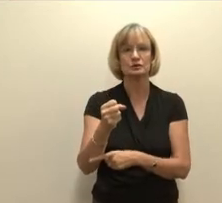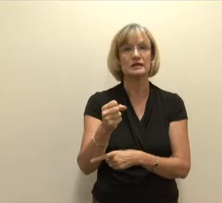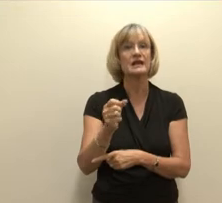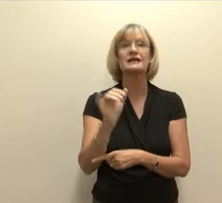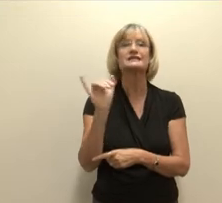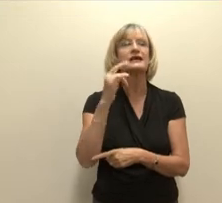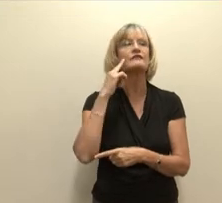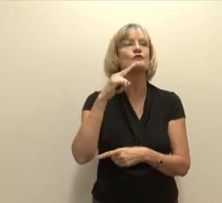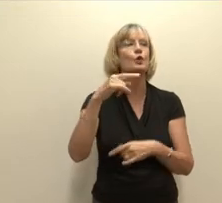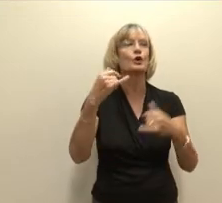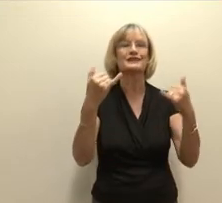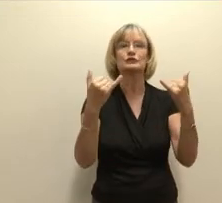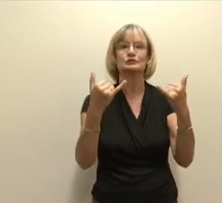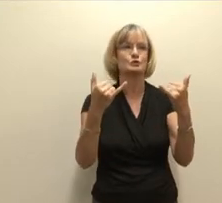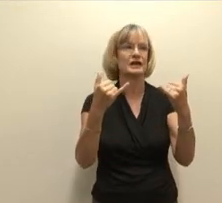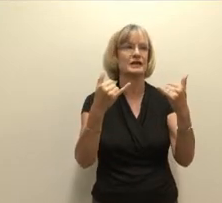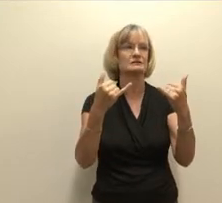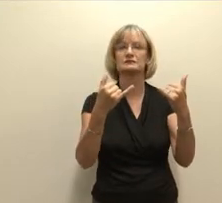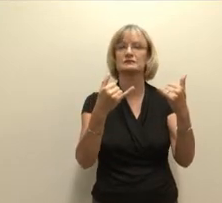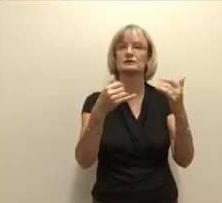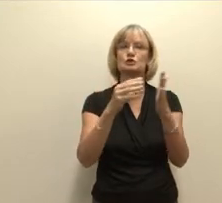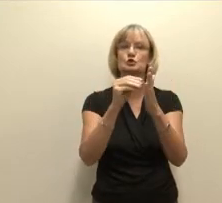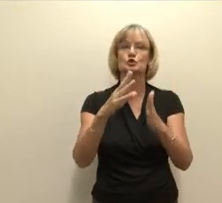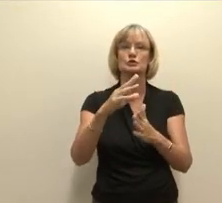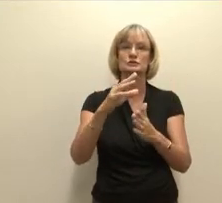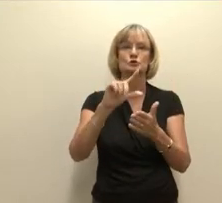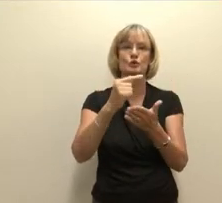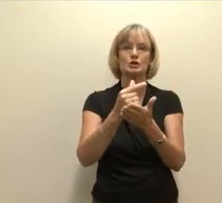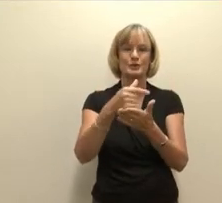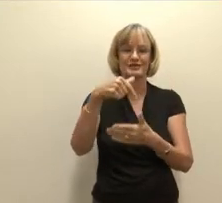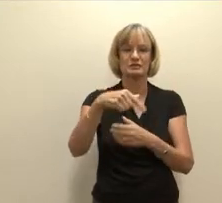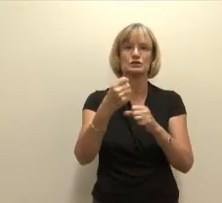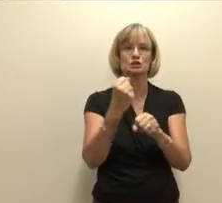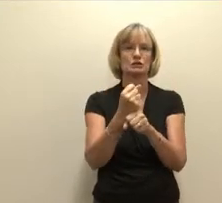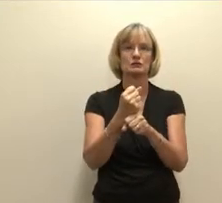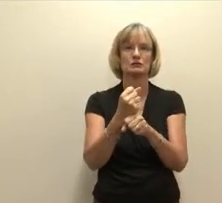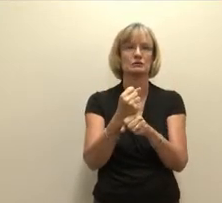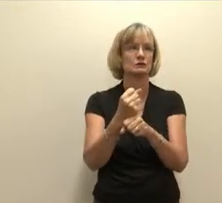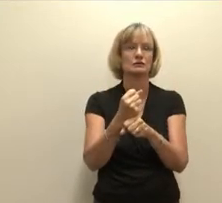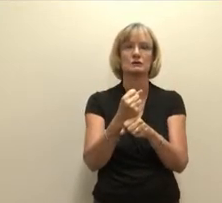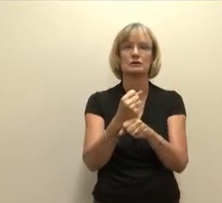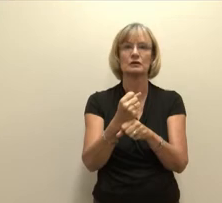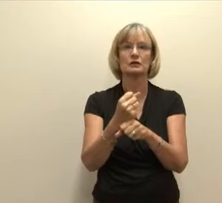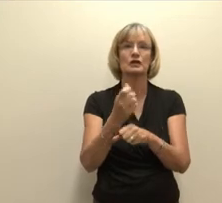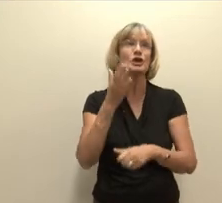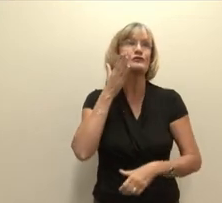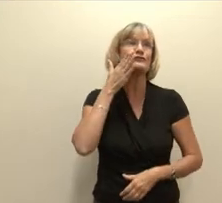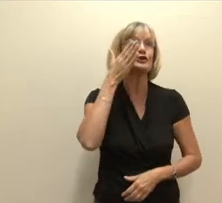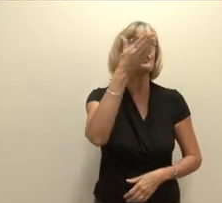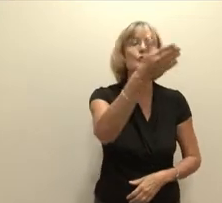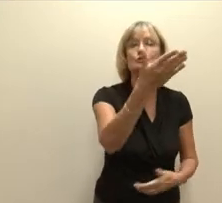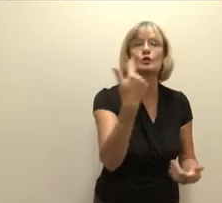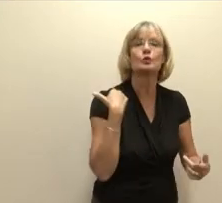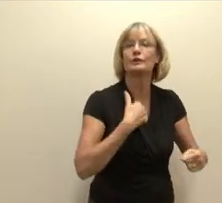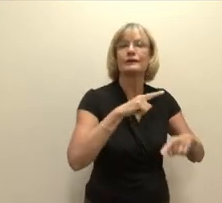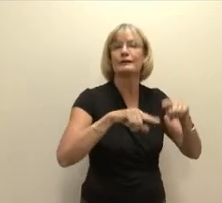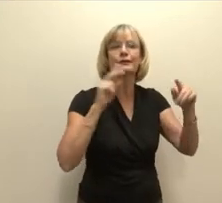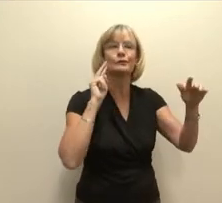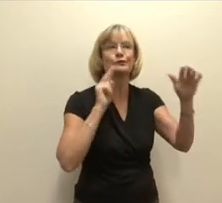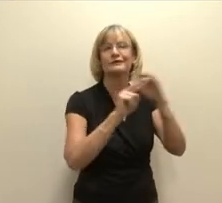who are graduating Waco ISD this coming year. The future is something that we cannot